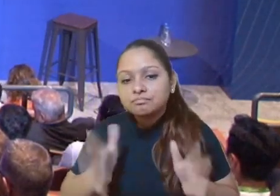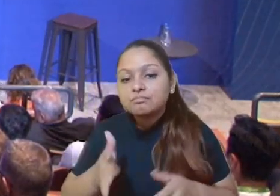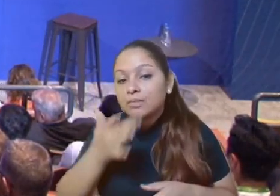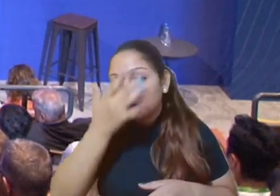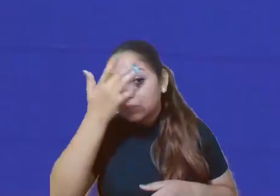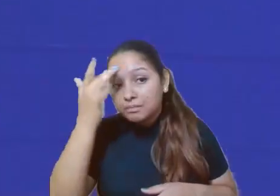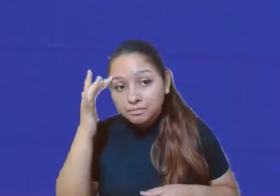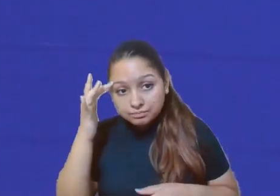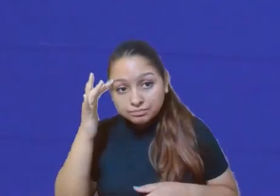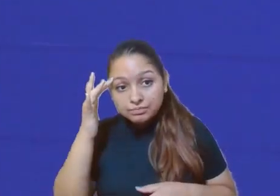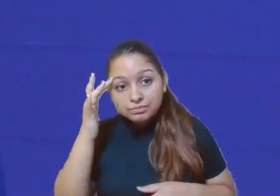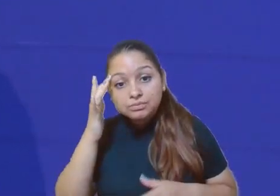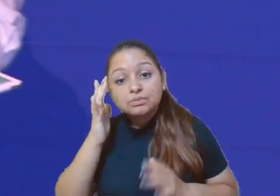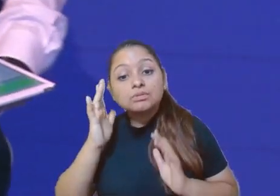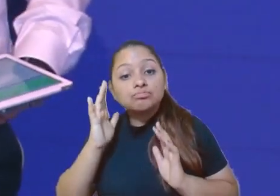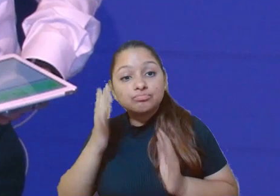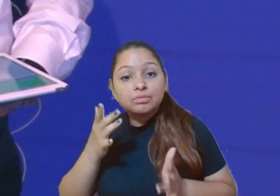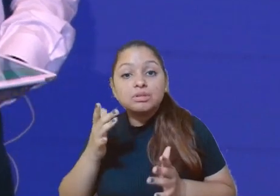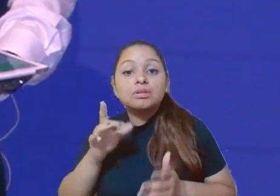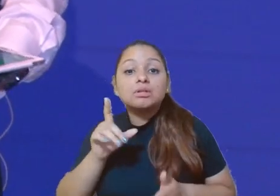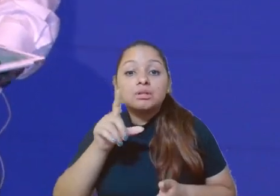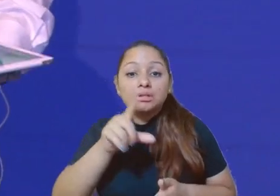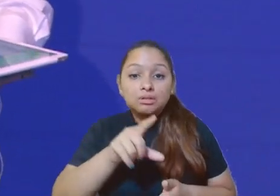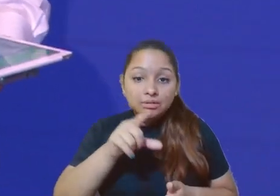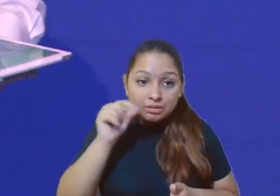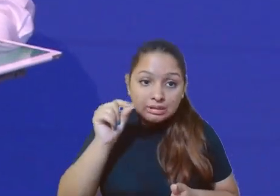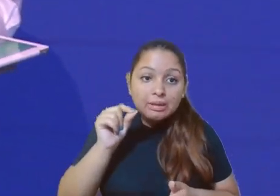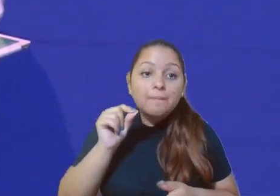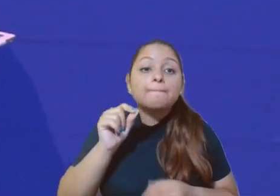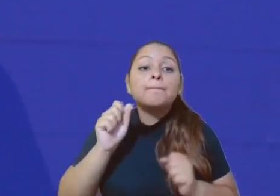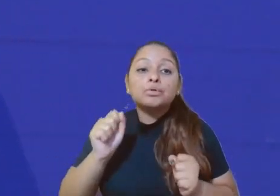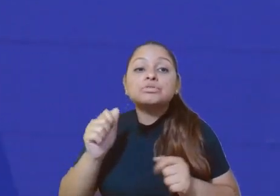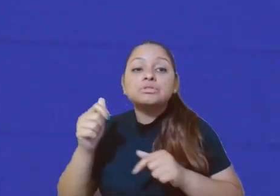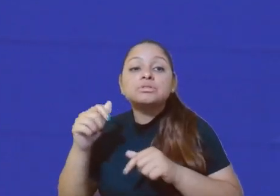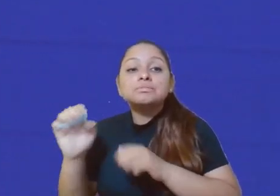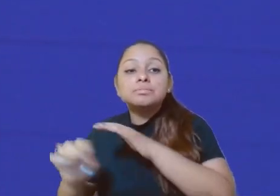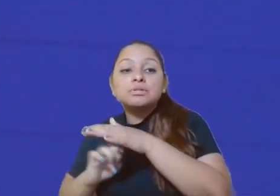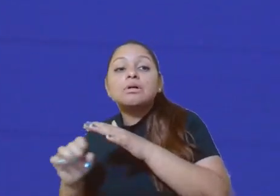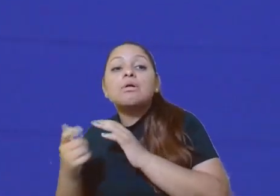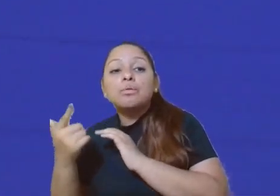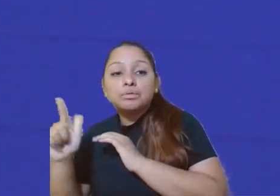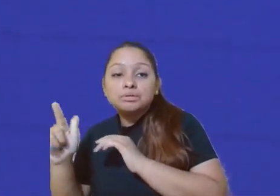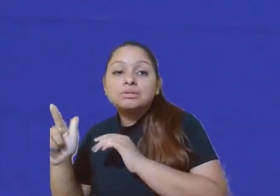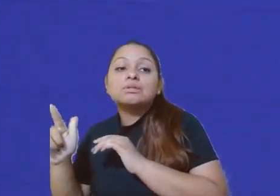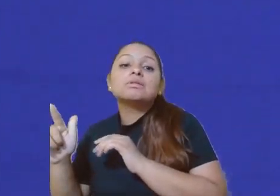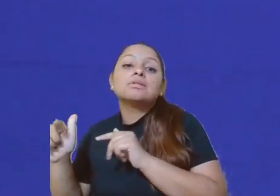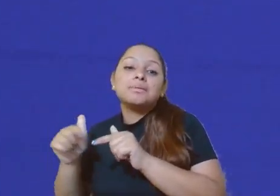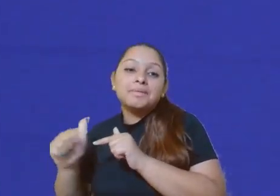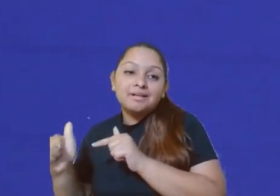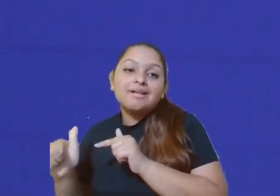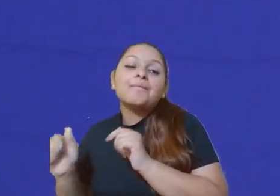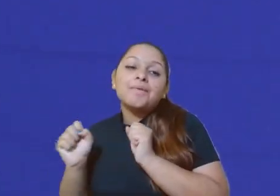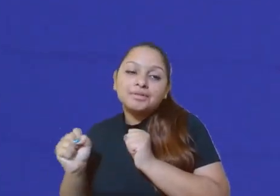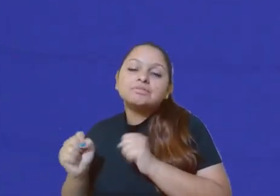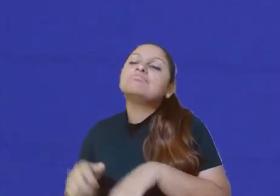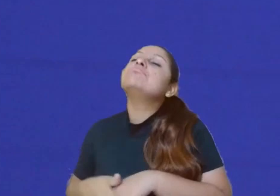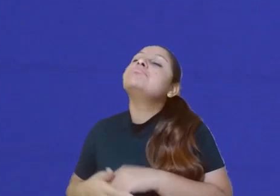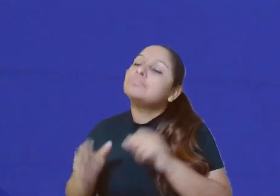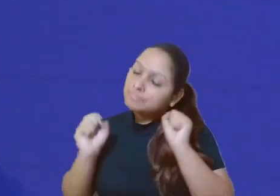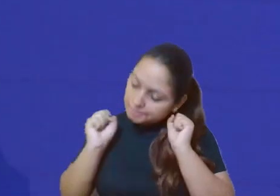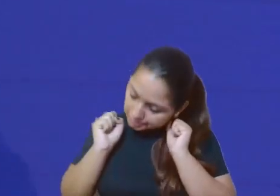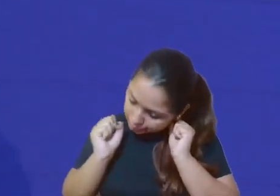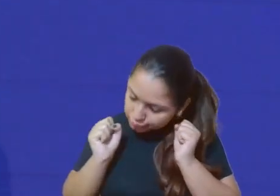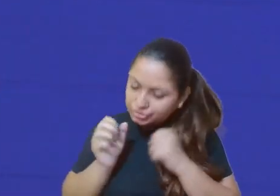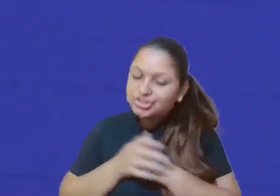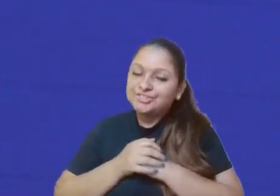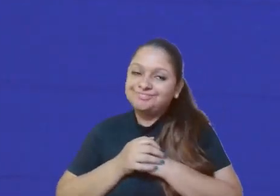investments can send the papers to be part of a partnership, yes, that was easy, that's why I answered. Of